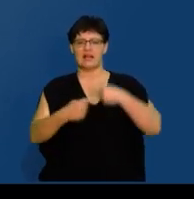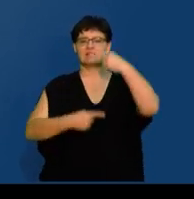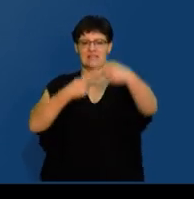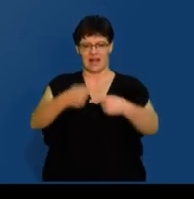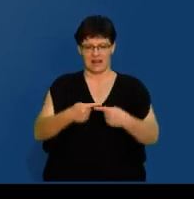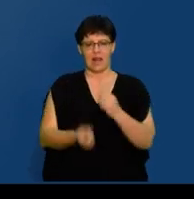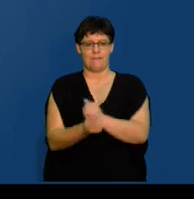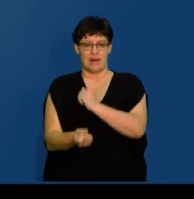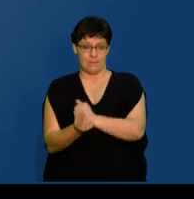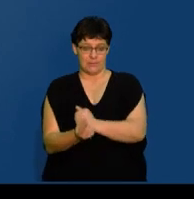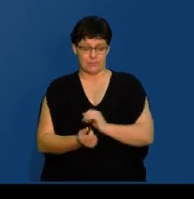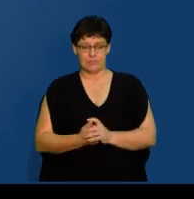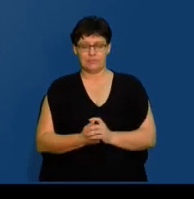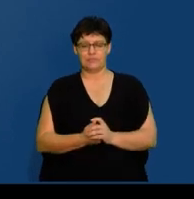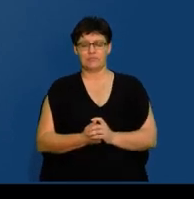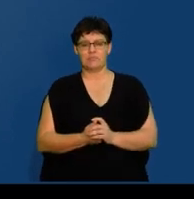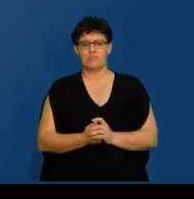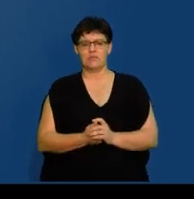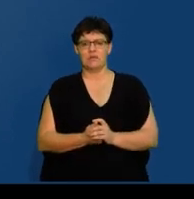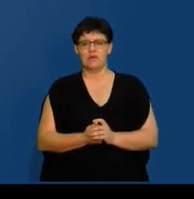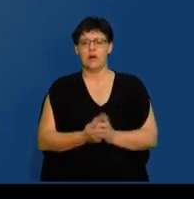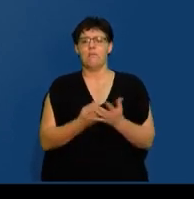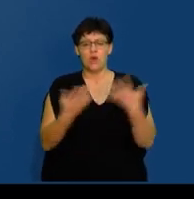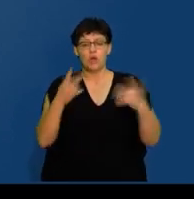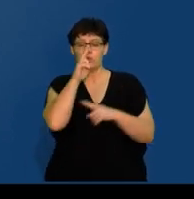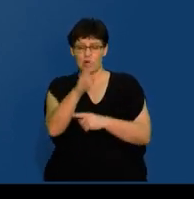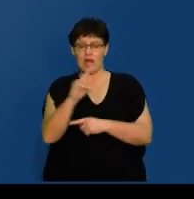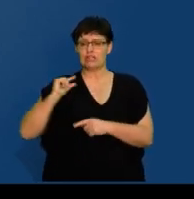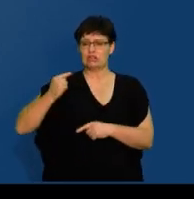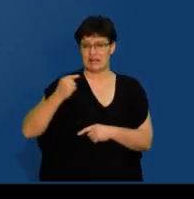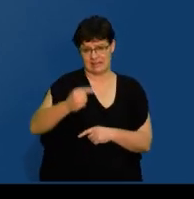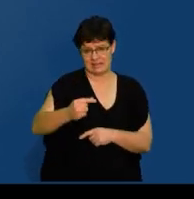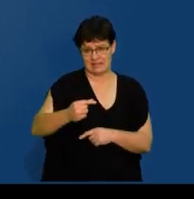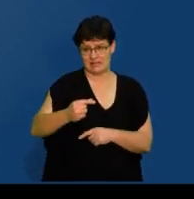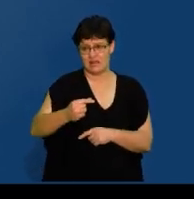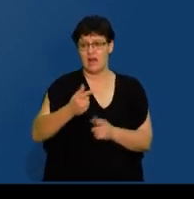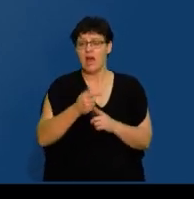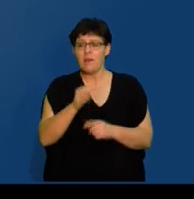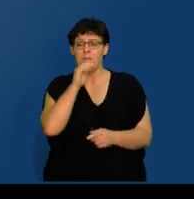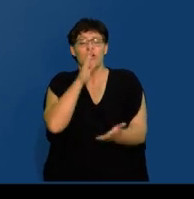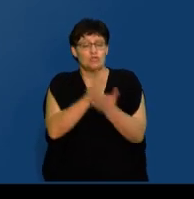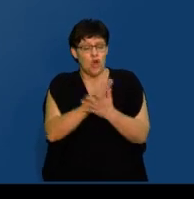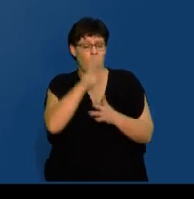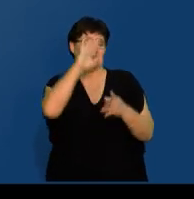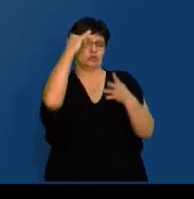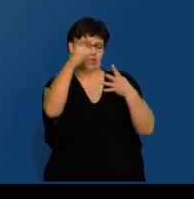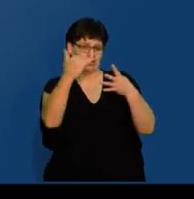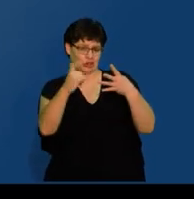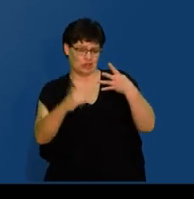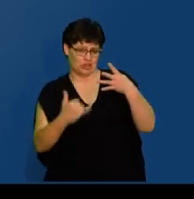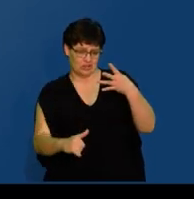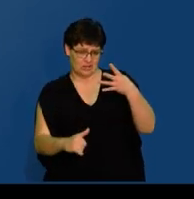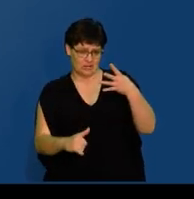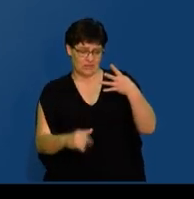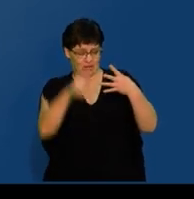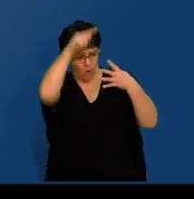through. We've got to spend a lot of time looking at genetics, and hence it is important that you use this checklist to carefully check